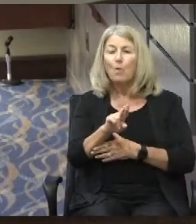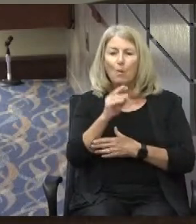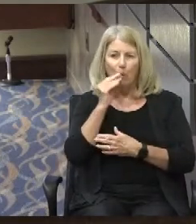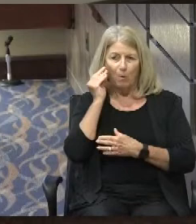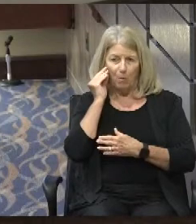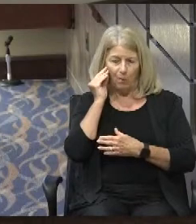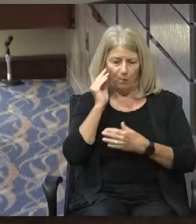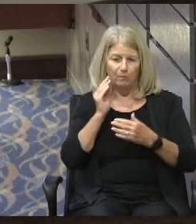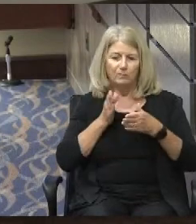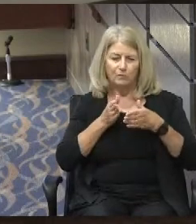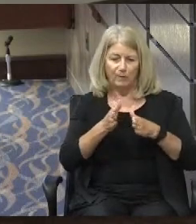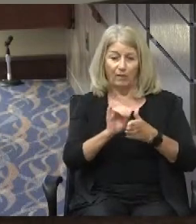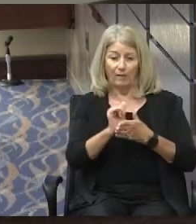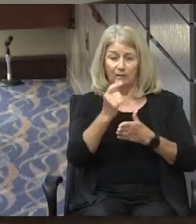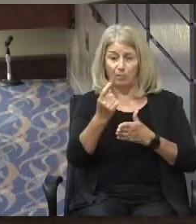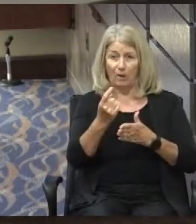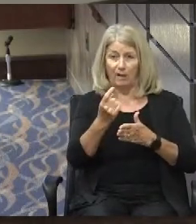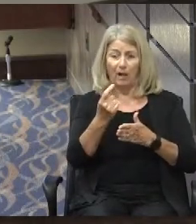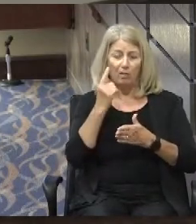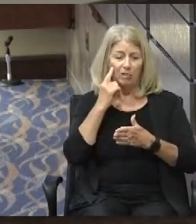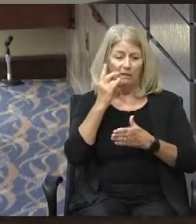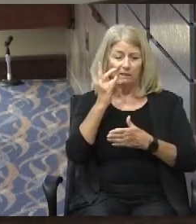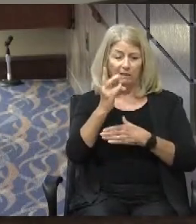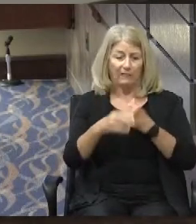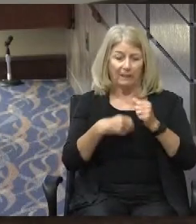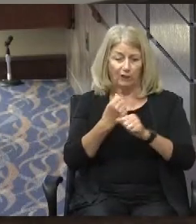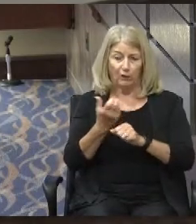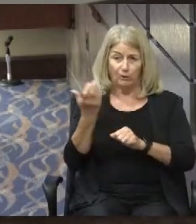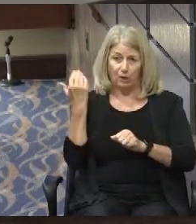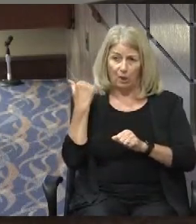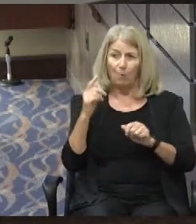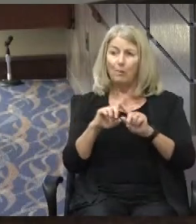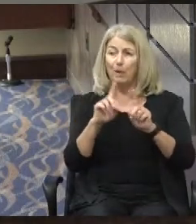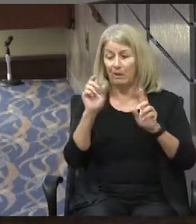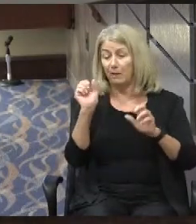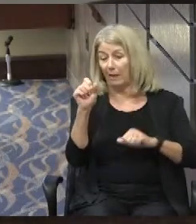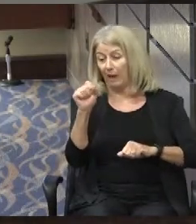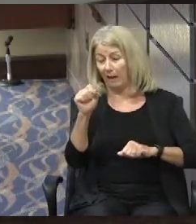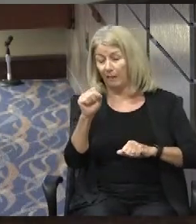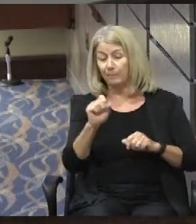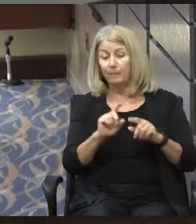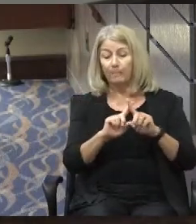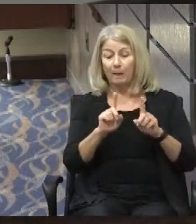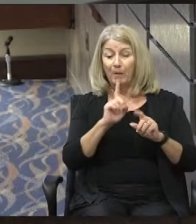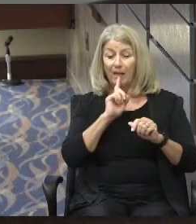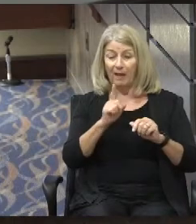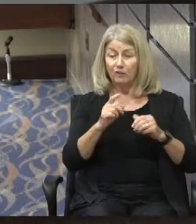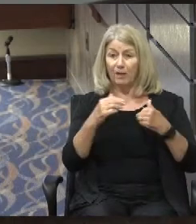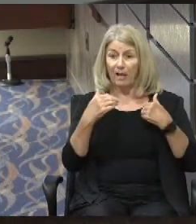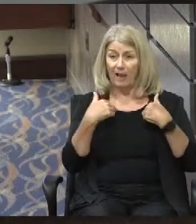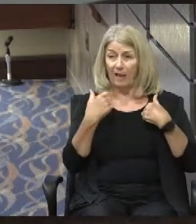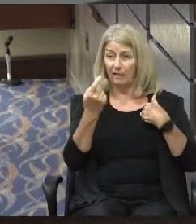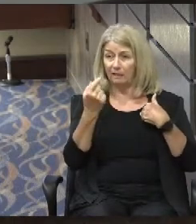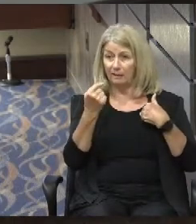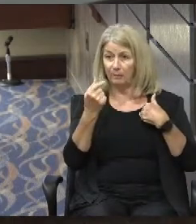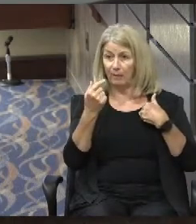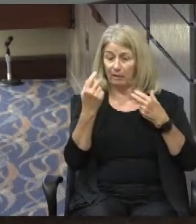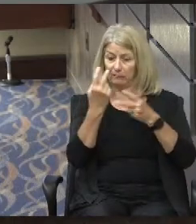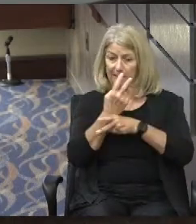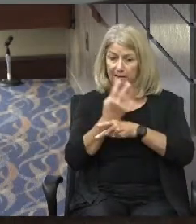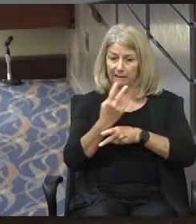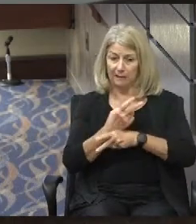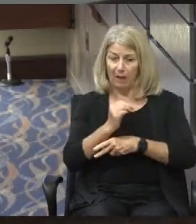think, this was several years ago. That had But- that speed feedback. Yeah, they had that, and we actually had a little meeting out there. It was very productive, kind of followed the